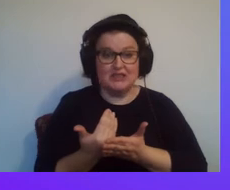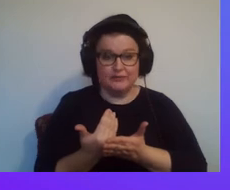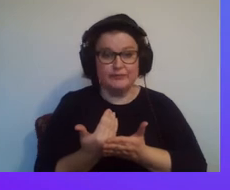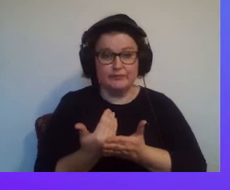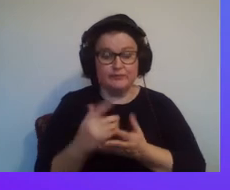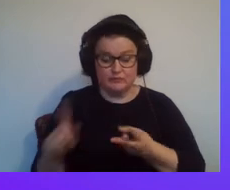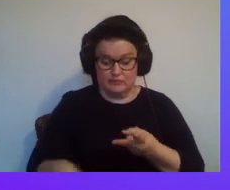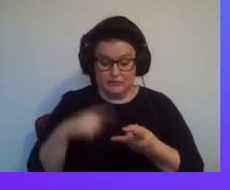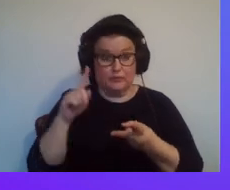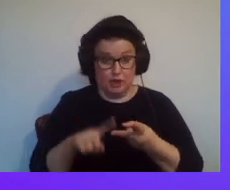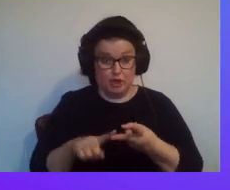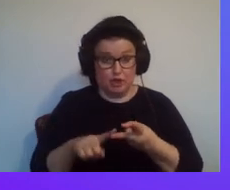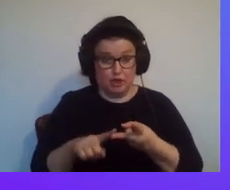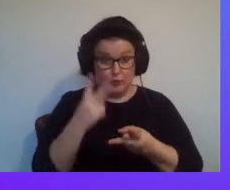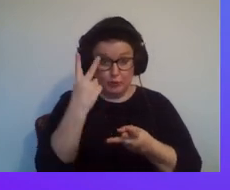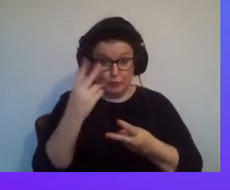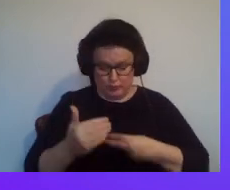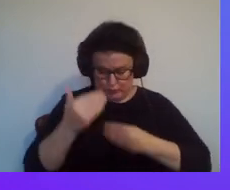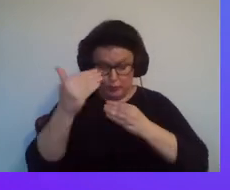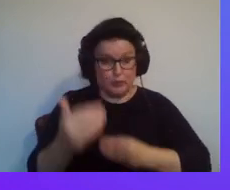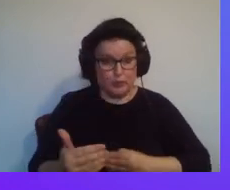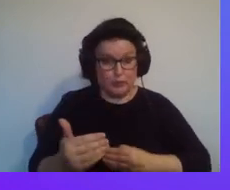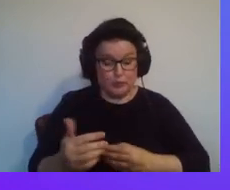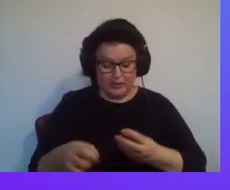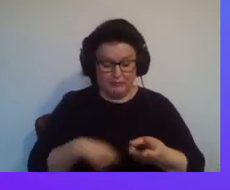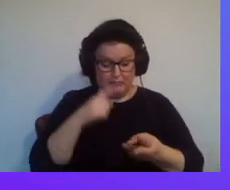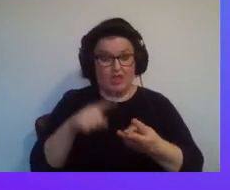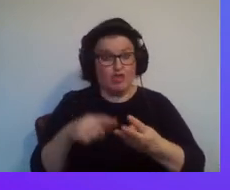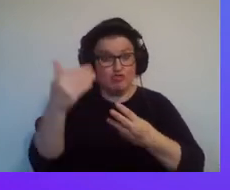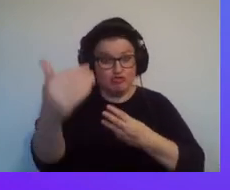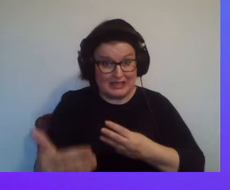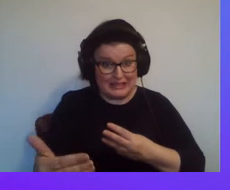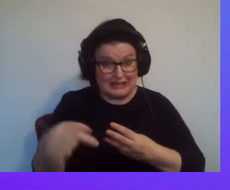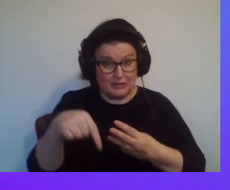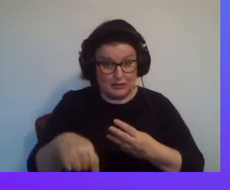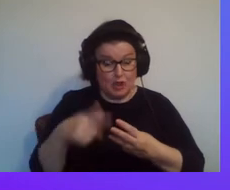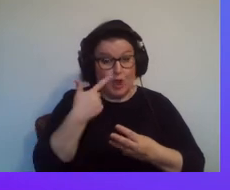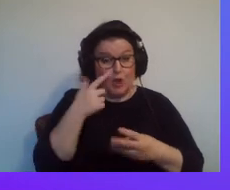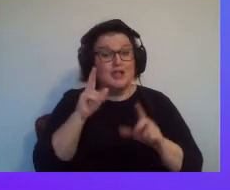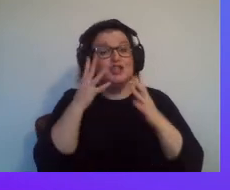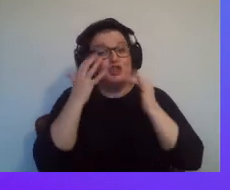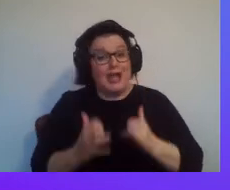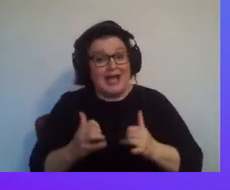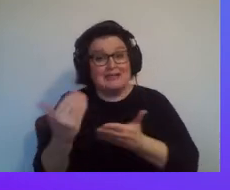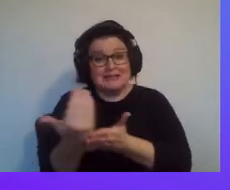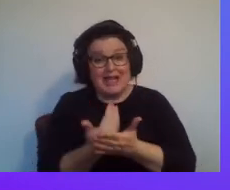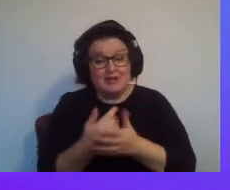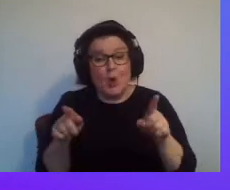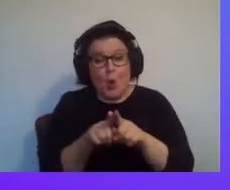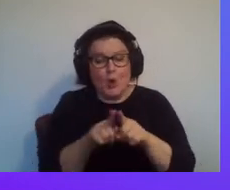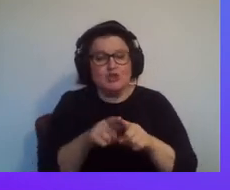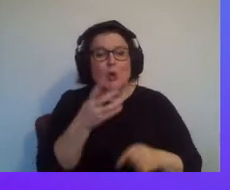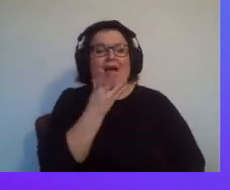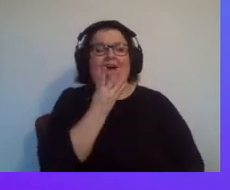you go through to phase two and phase three, again, you're still looking for safety, but you're also looking for efficacy